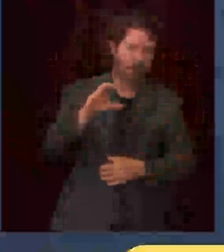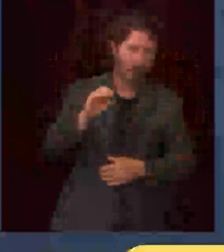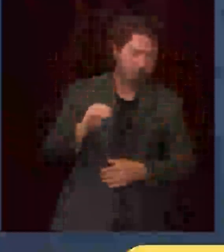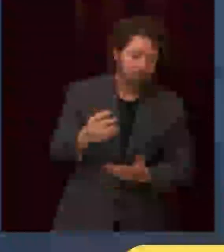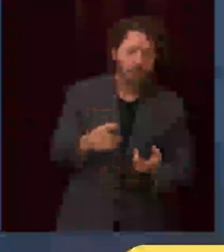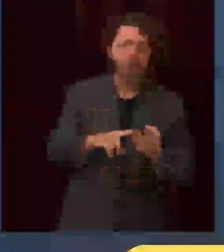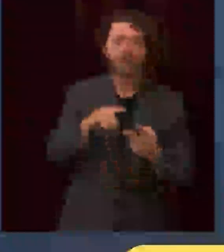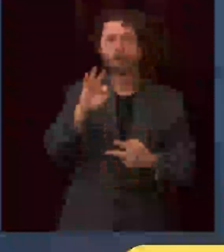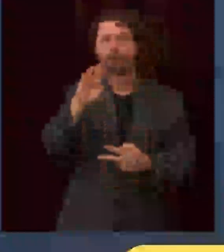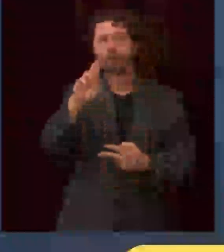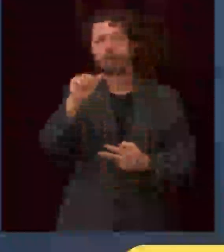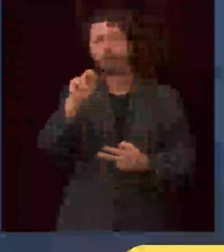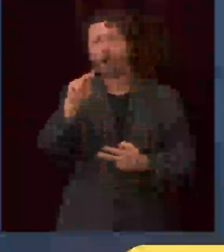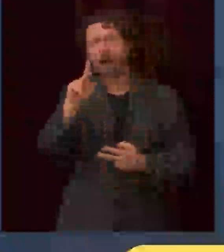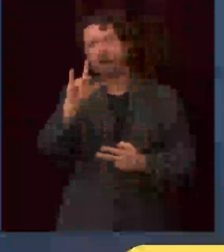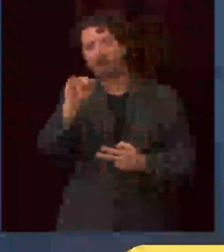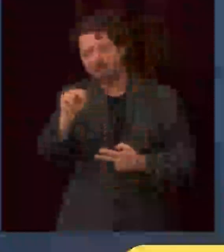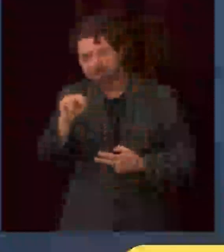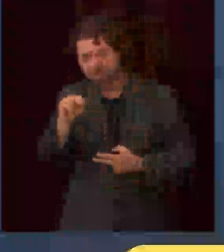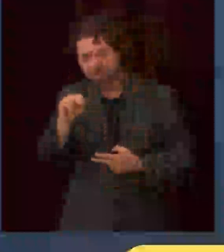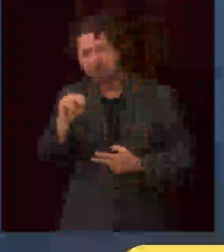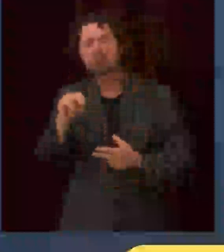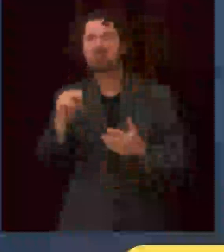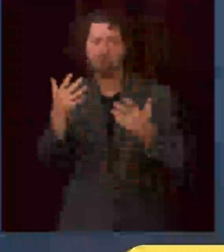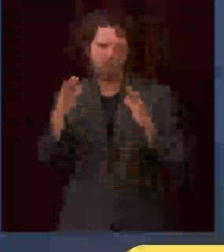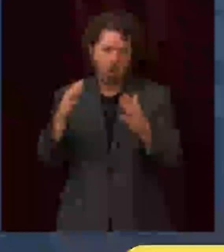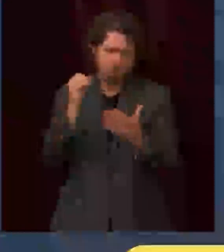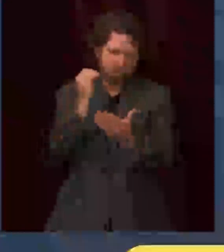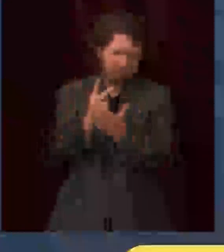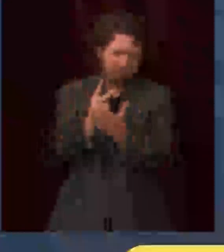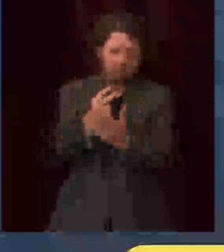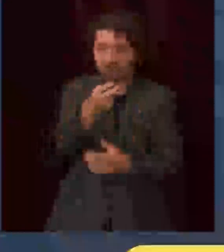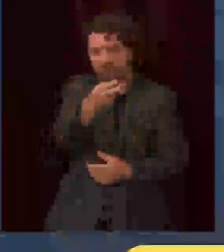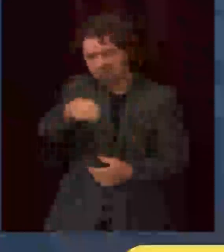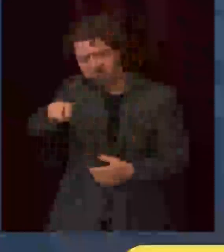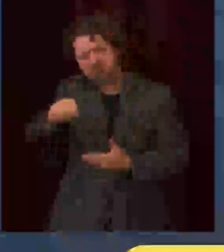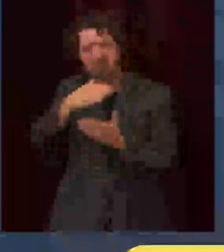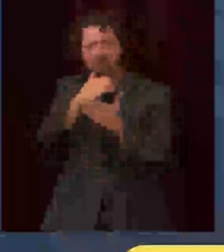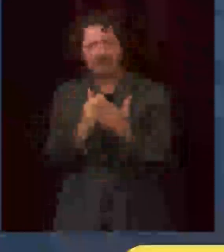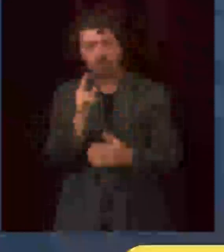Secretary Weisman, which is, if a county does have to go from